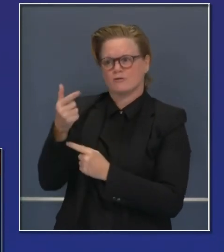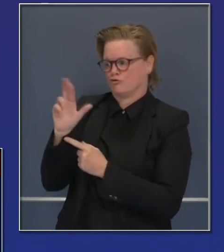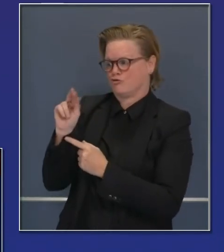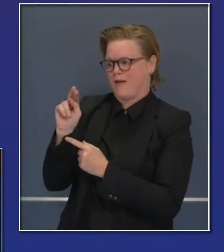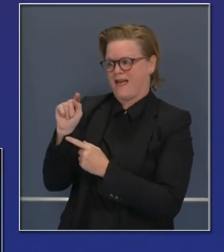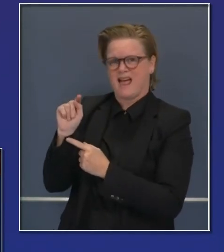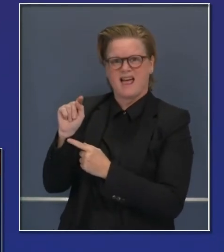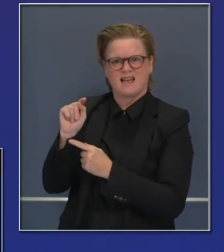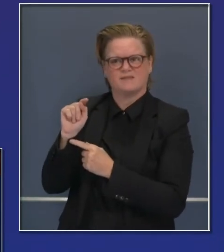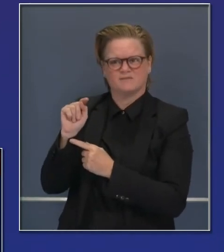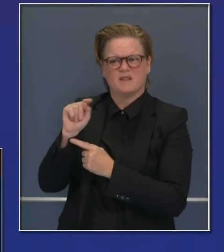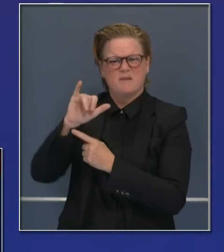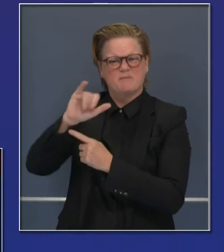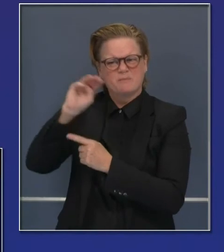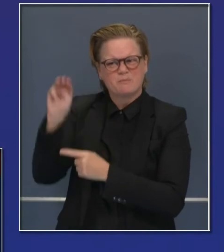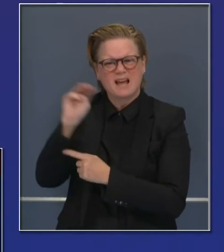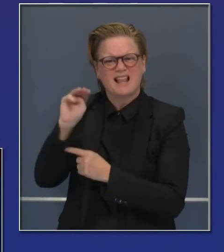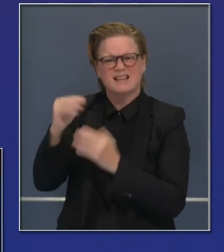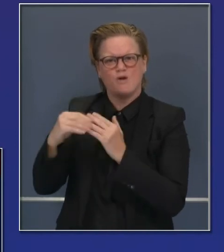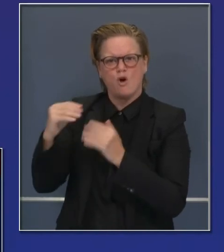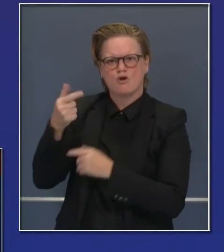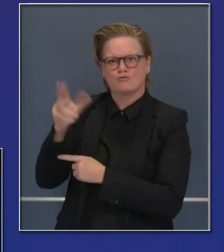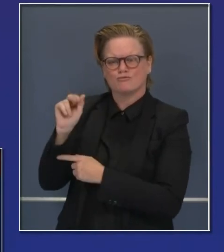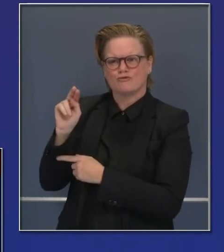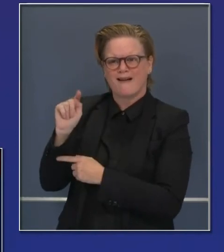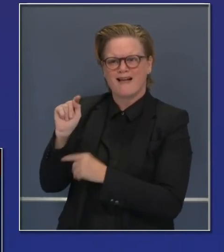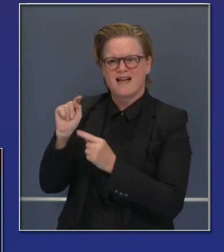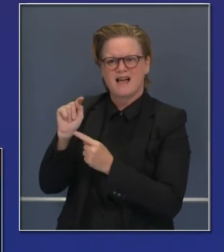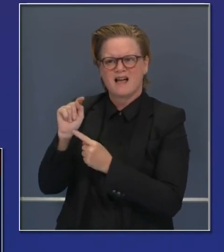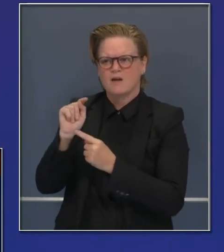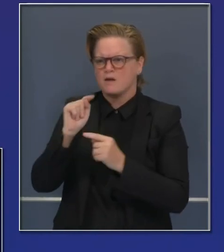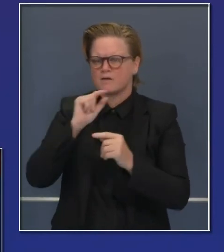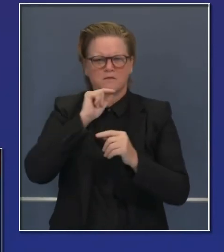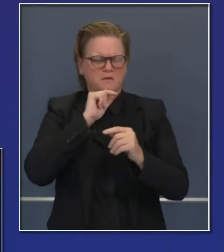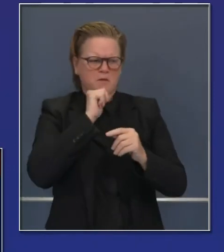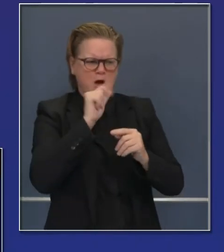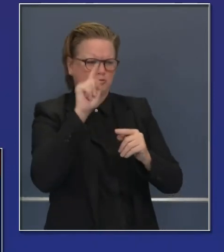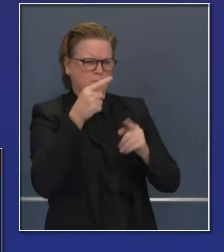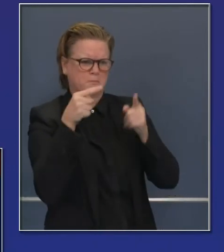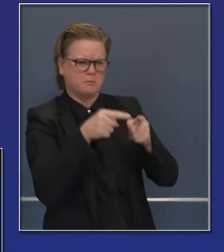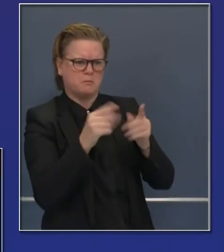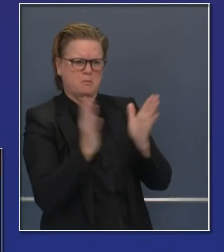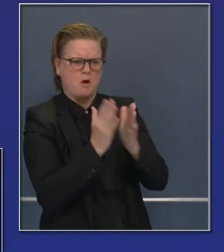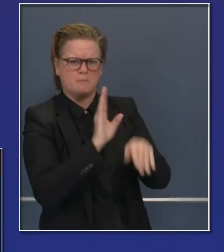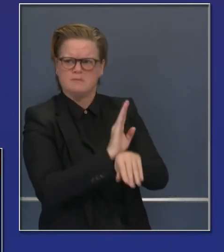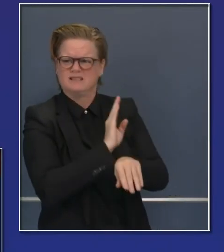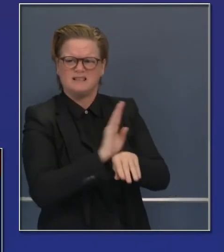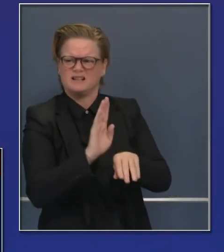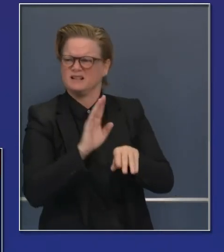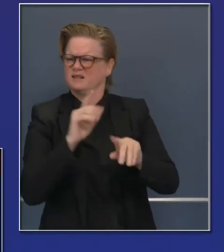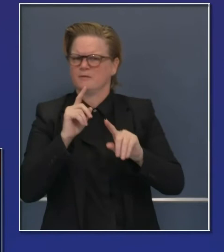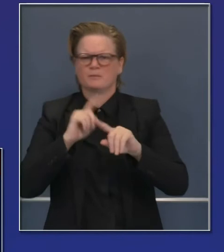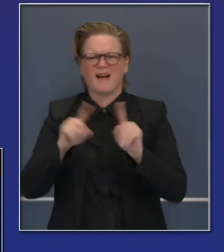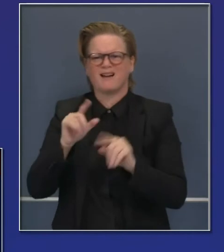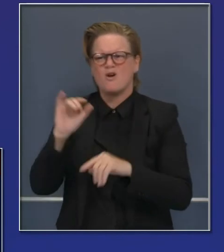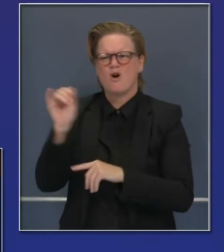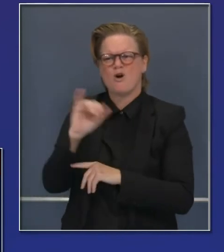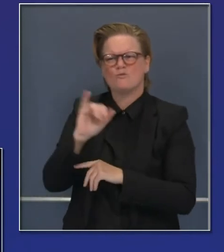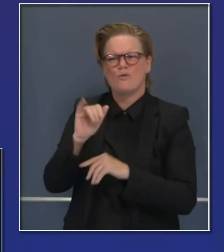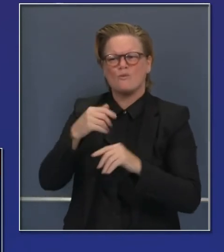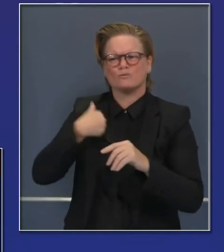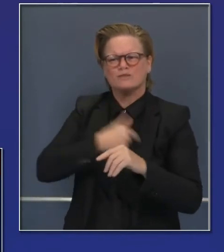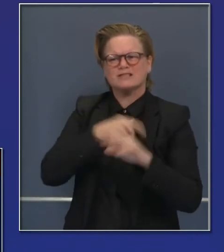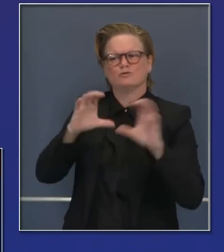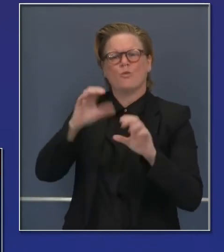these are not just for small businesses. A number of key legislative leaders made the point that we needed to do more for nonprofits and for